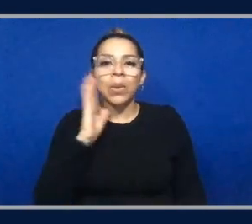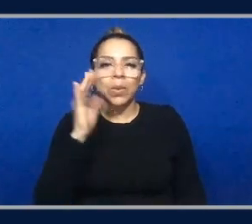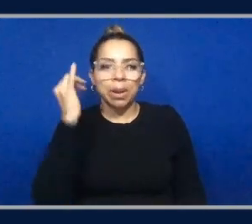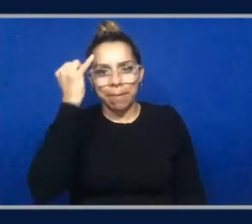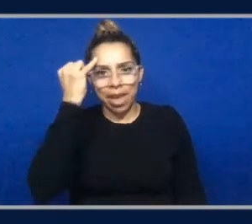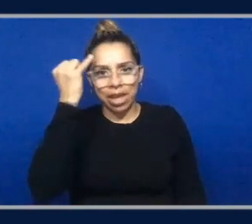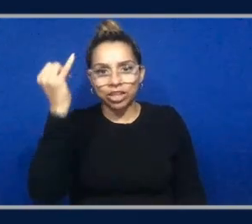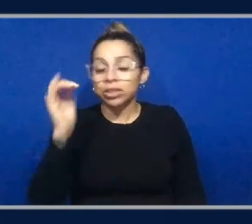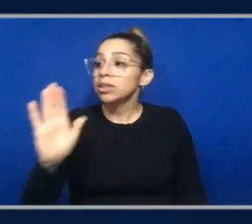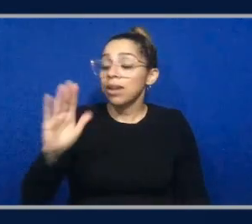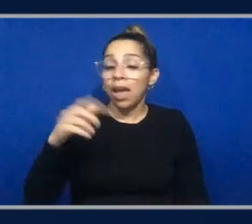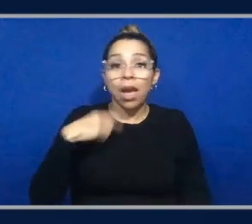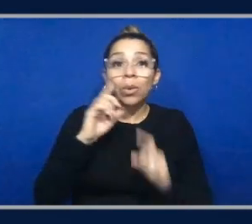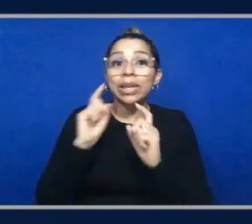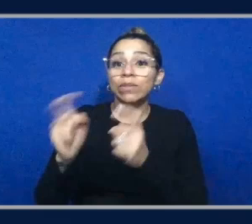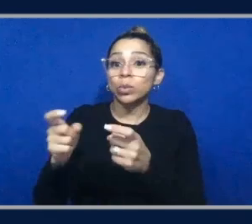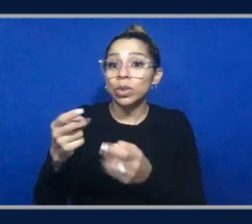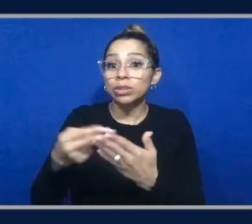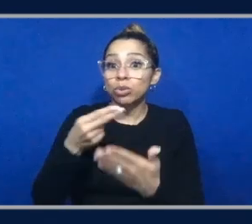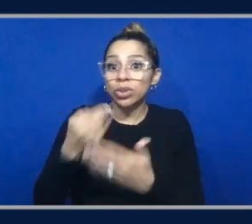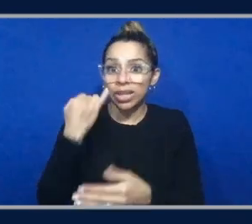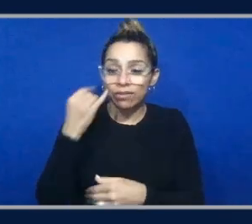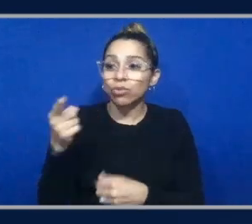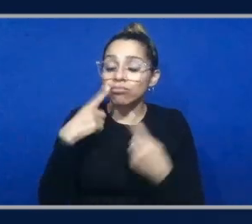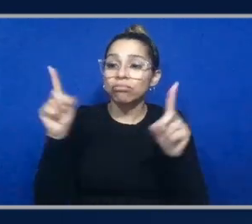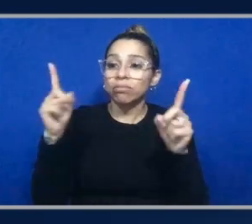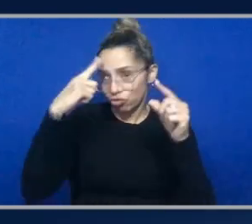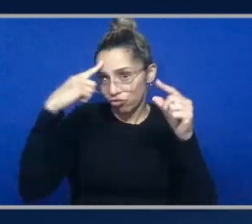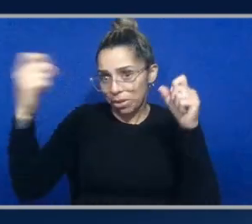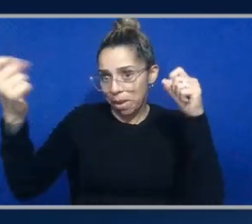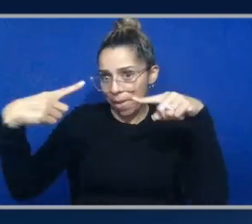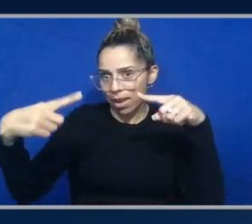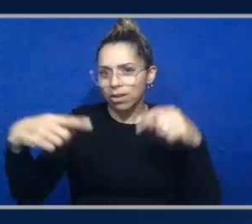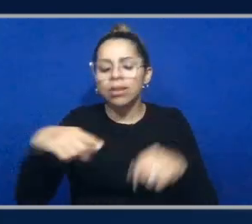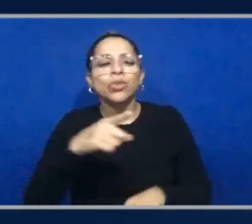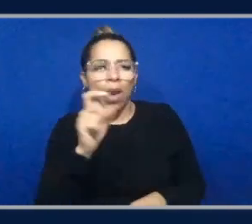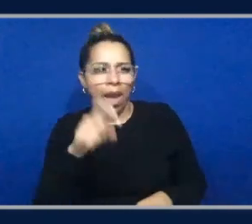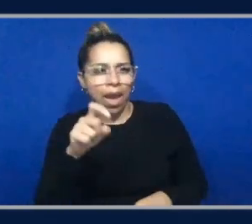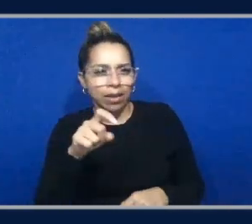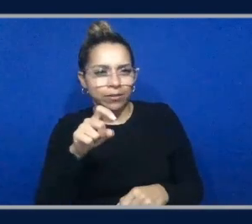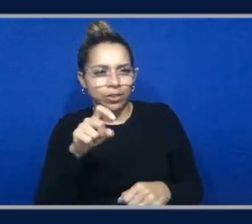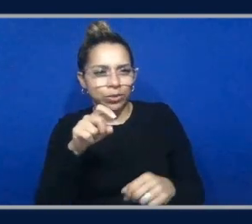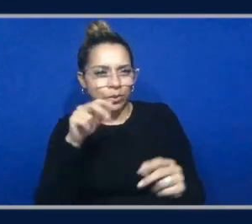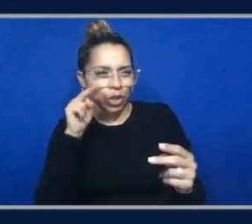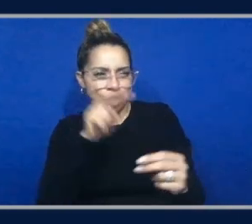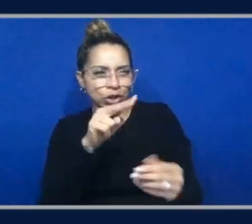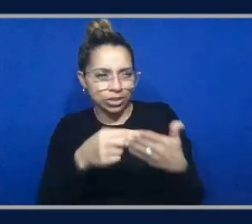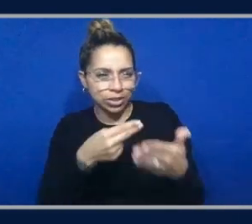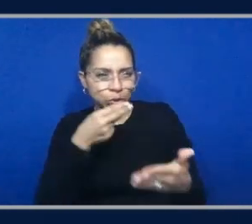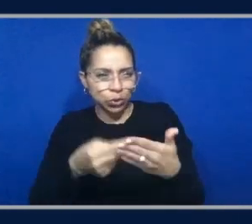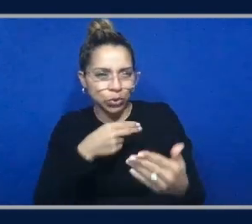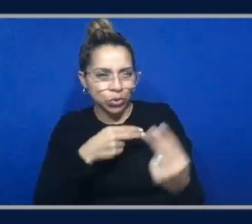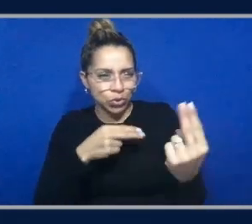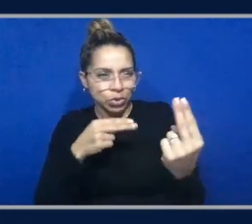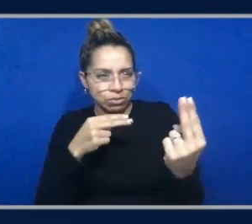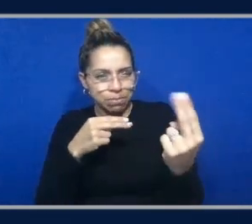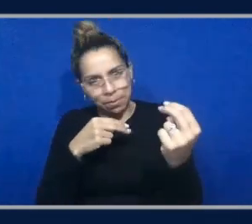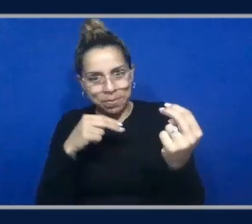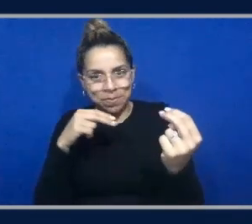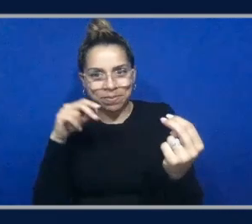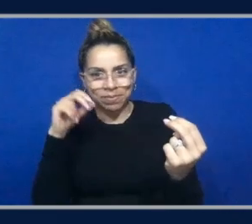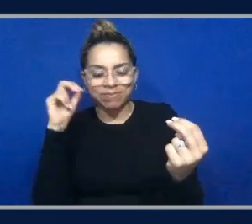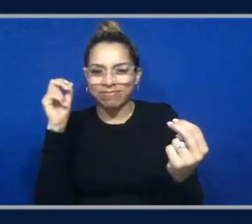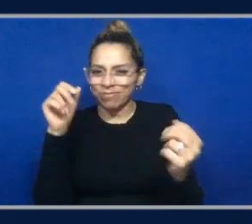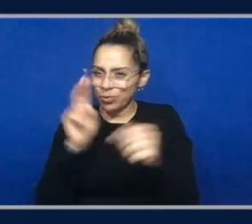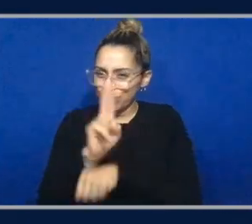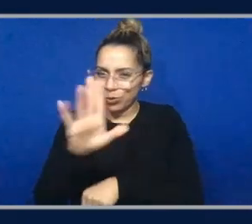my mind. There you go. yes, it's scary. You'll have to bend the spoon with your mind later, Gary. So Lord Rex is your friend said, I would imagine Amazon is